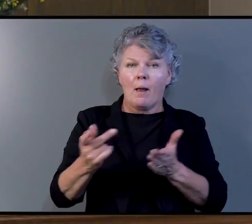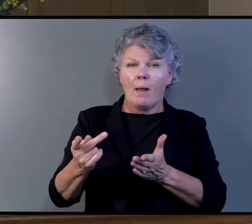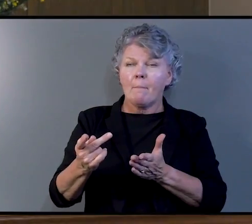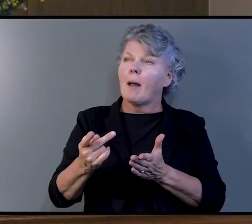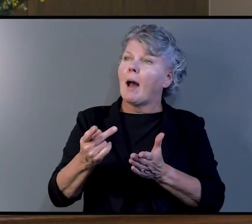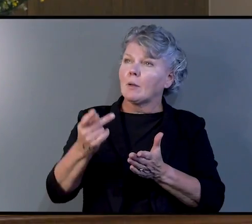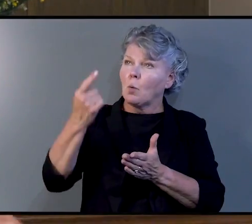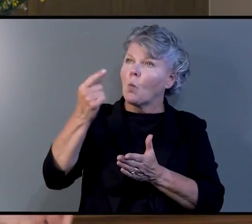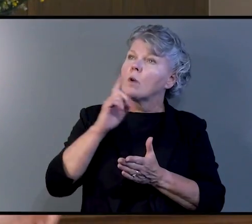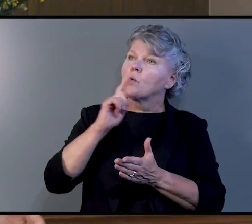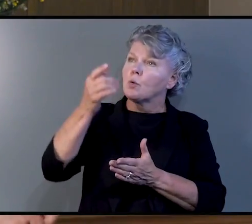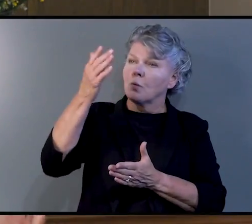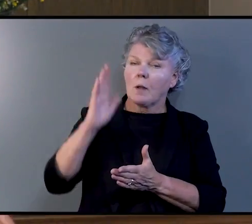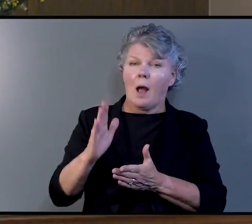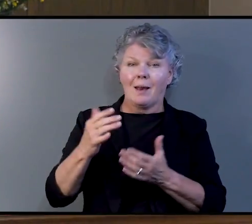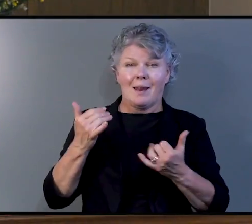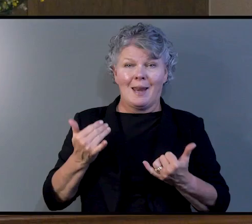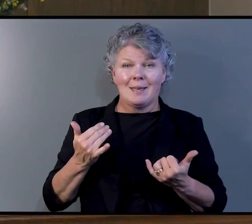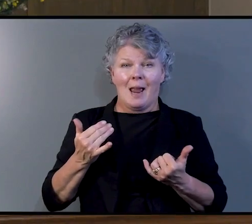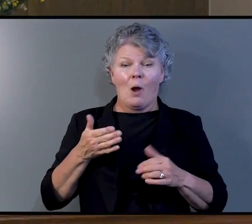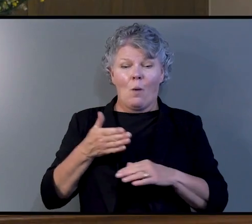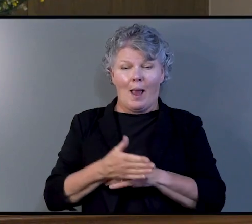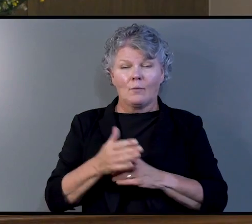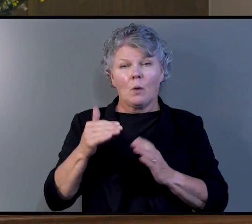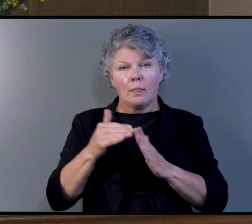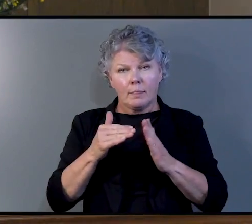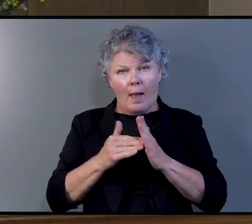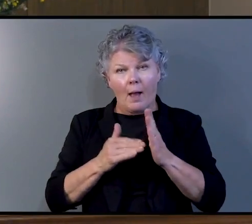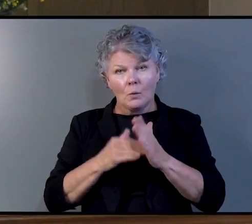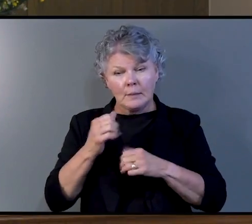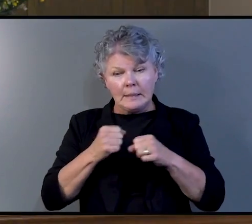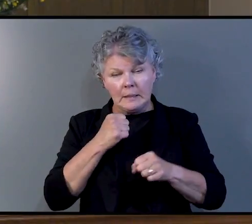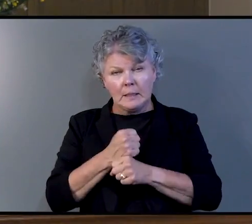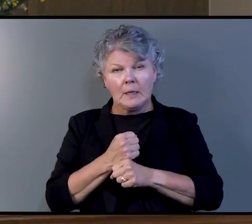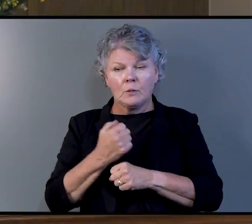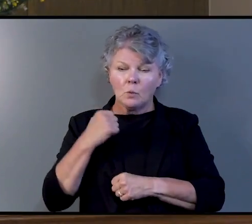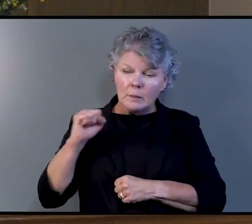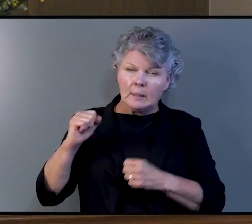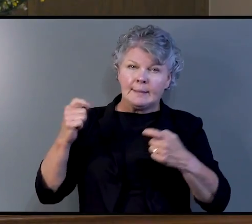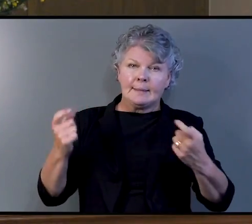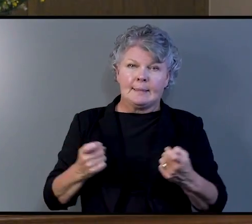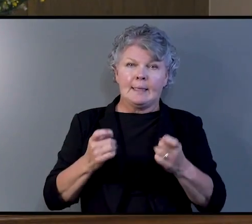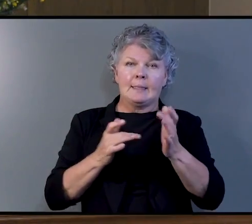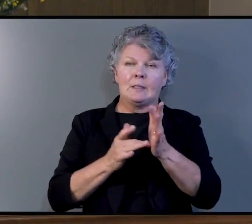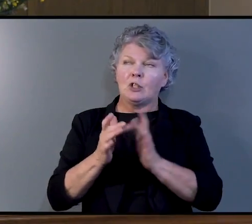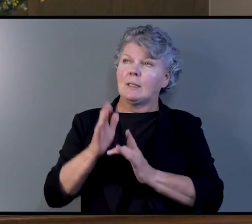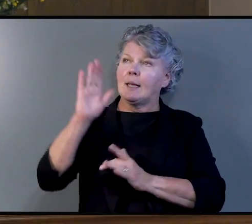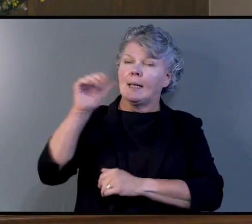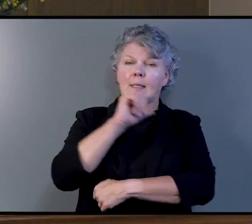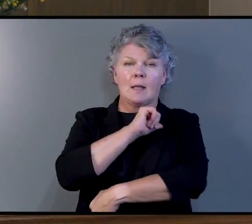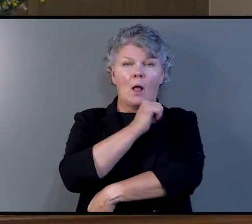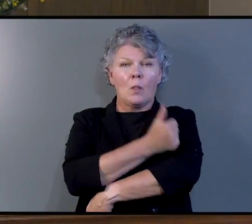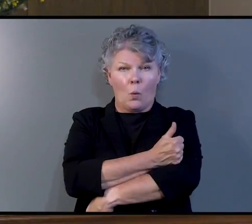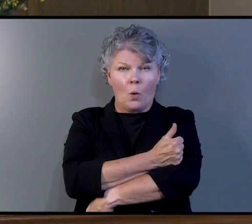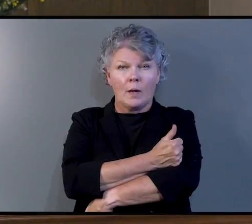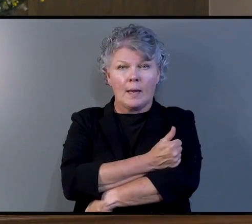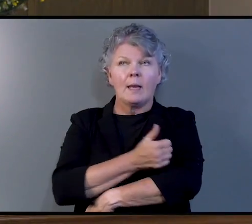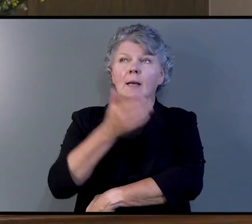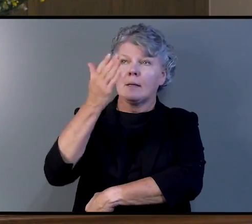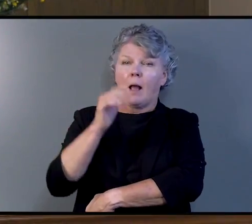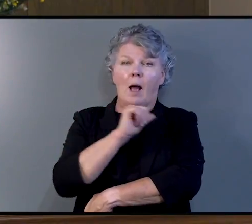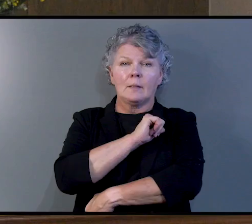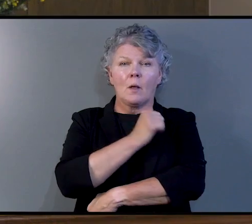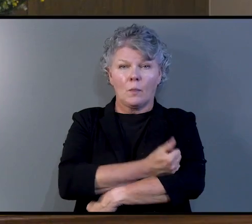God. And now, after thousands of years of tiresome rebellion and sin, Jesus is having his authority, God's